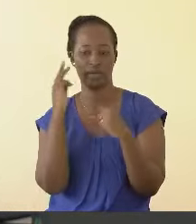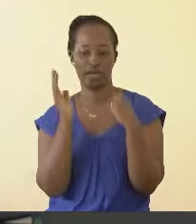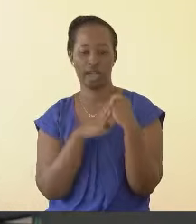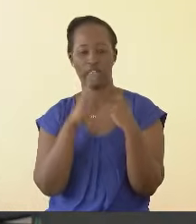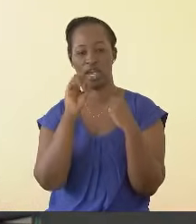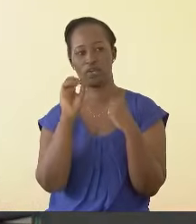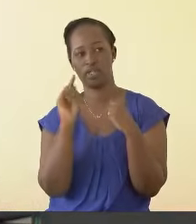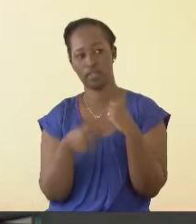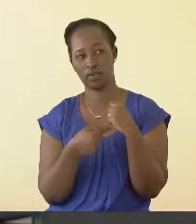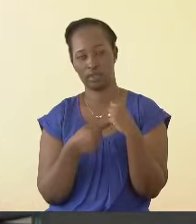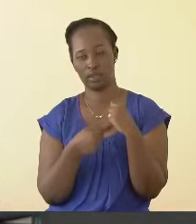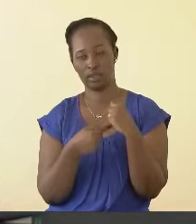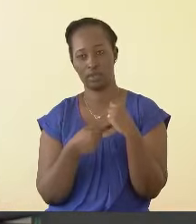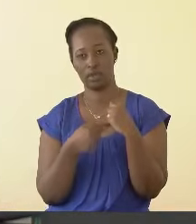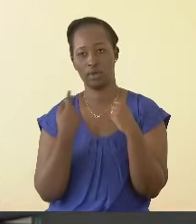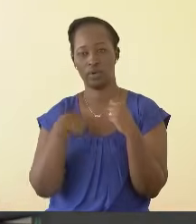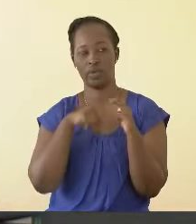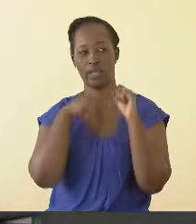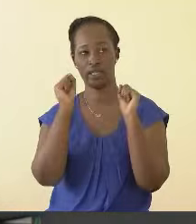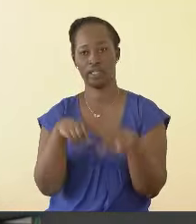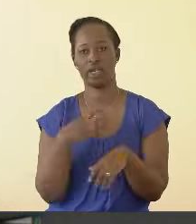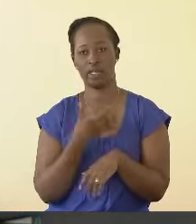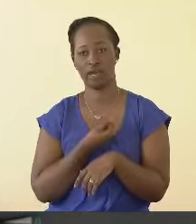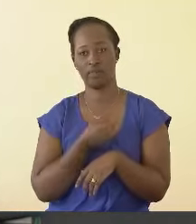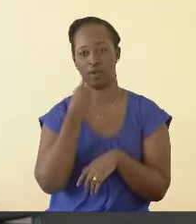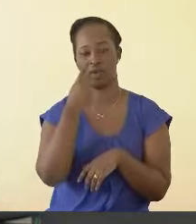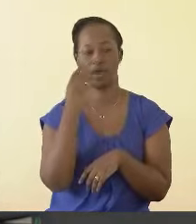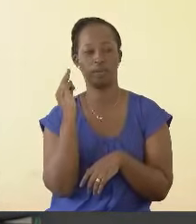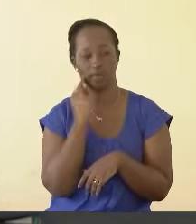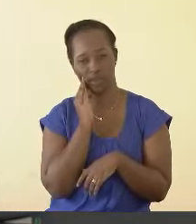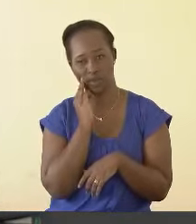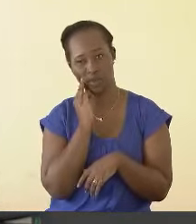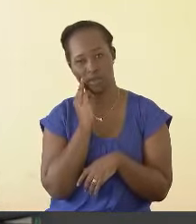1,900,000. So in this case now, we shall have